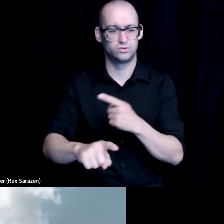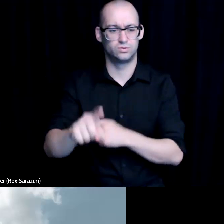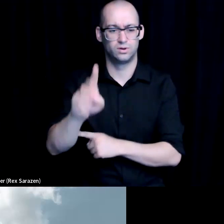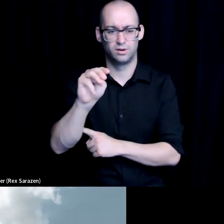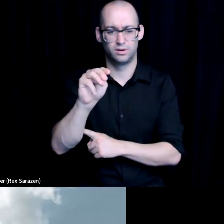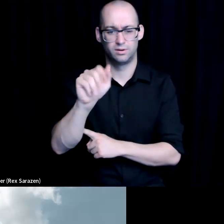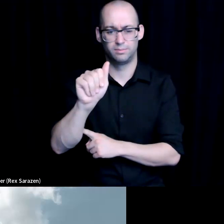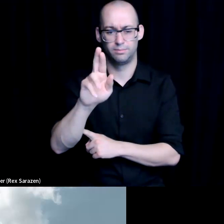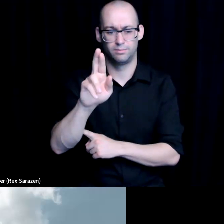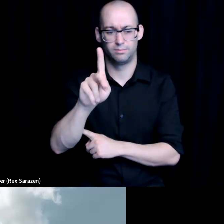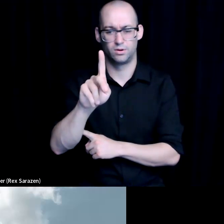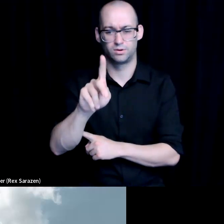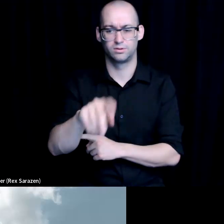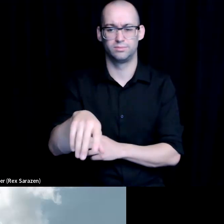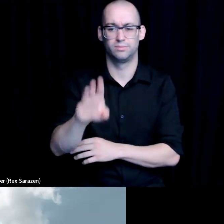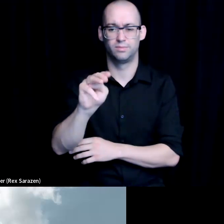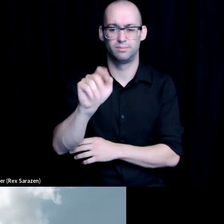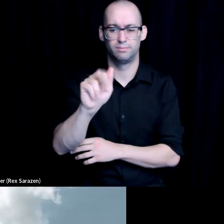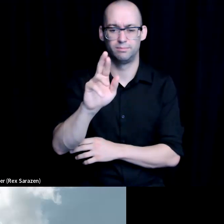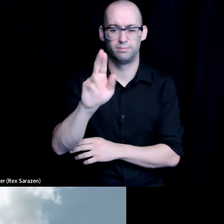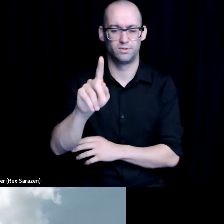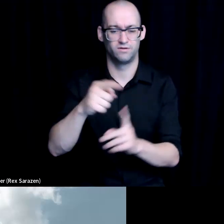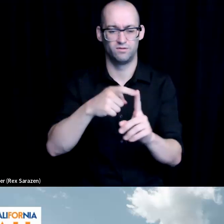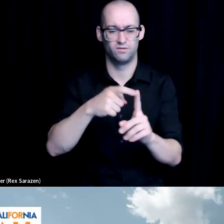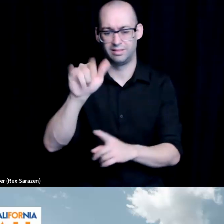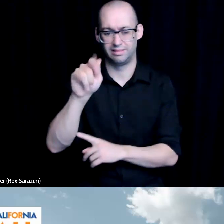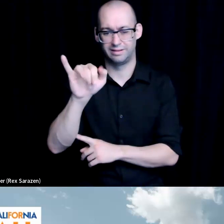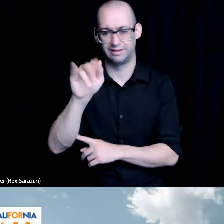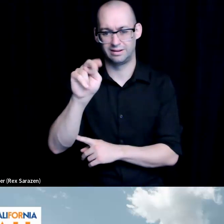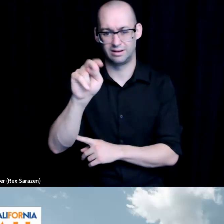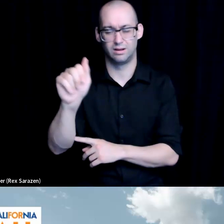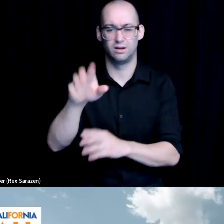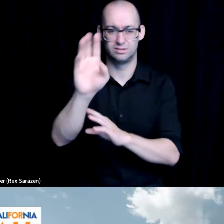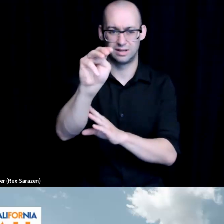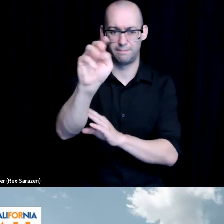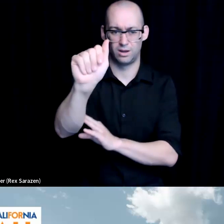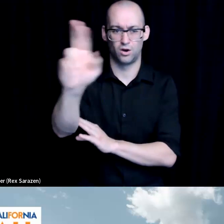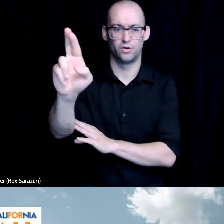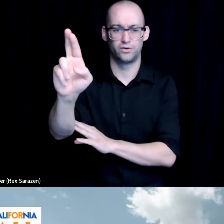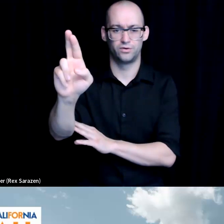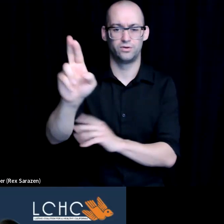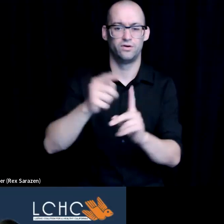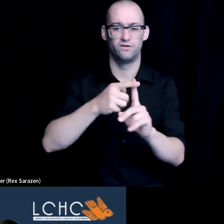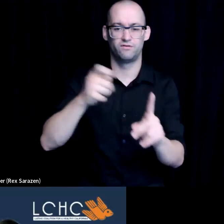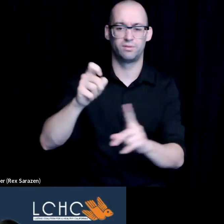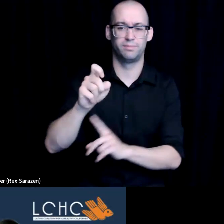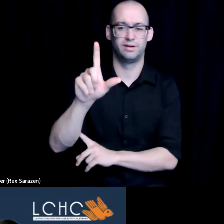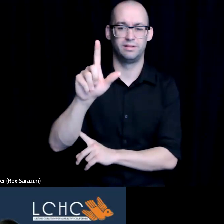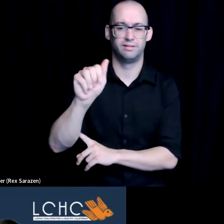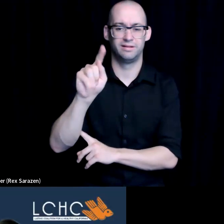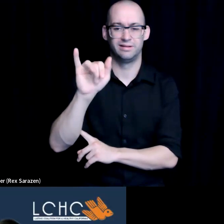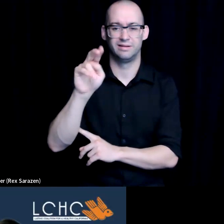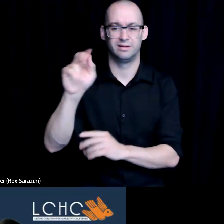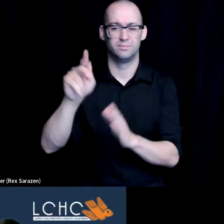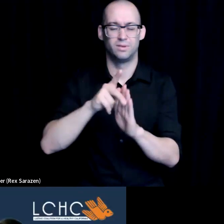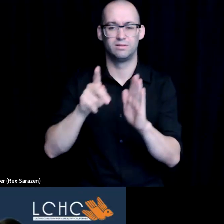Mar Velez from Latino Coalition for a Healthy California, Director of Policy, as